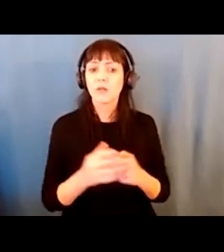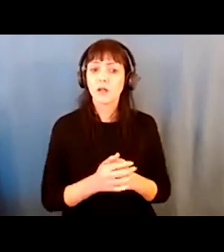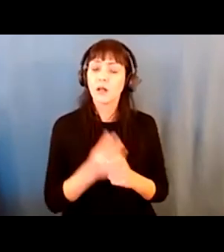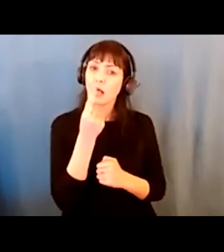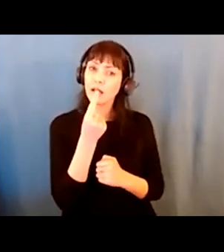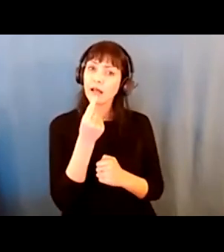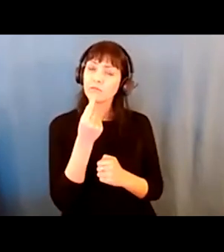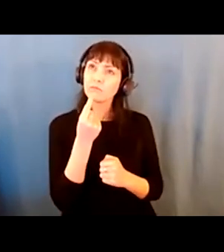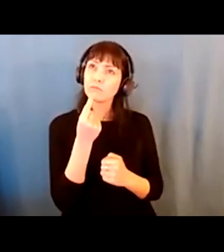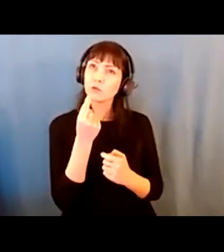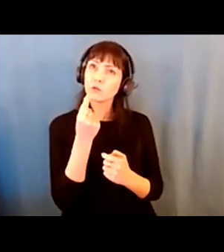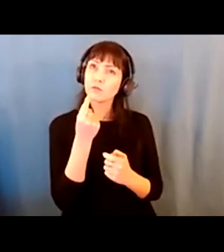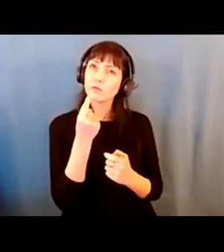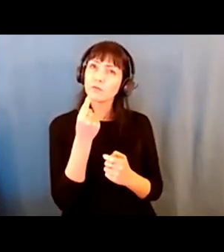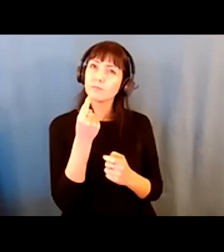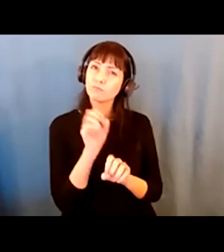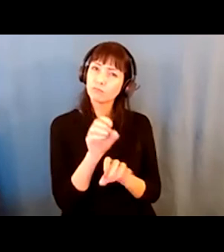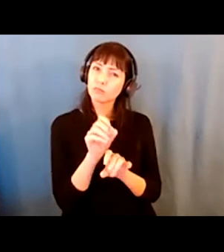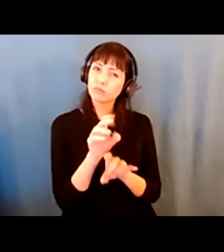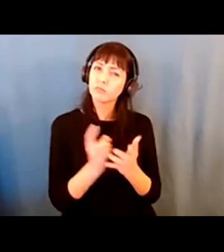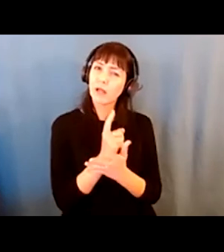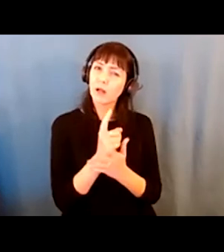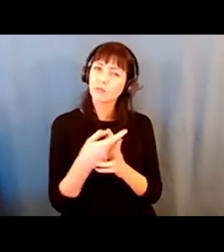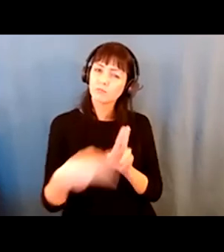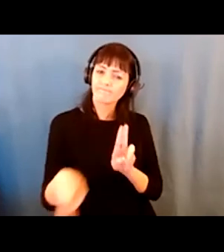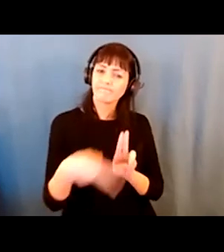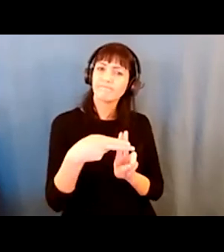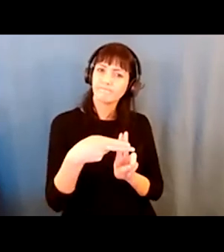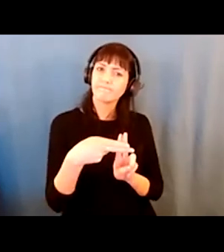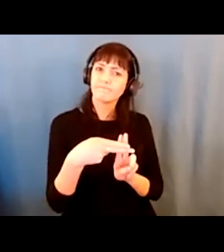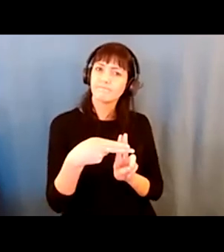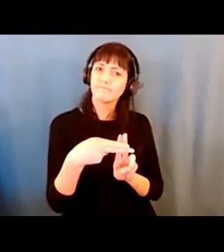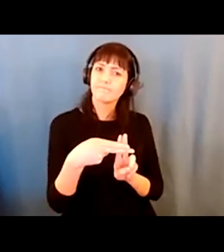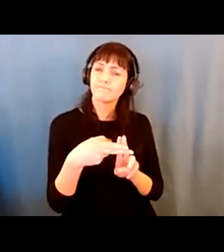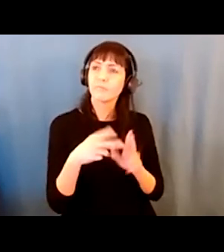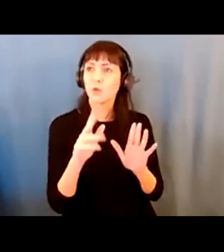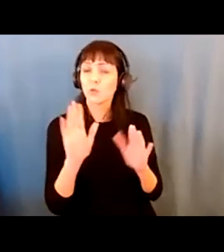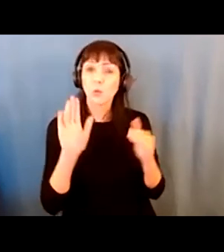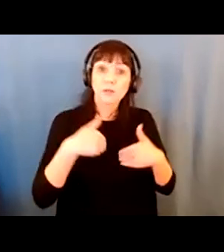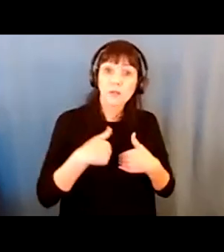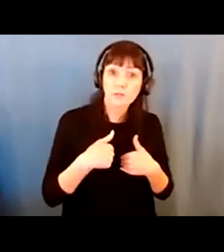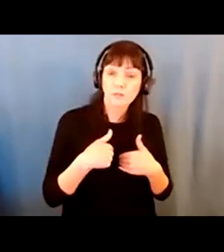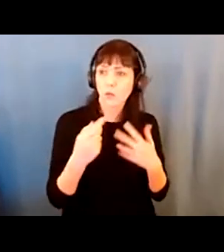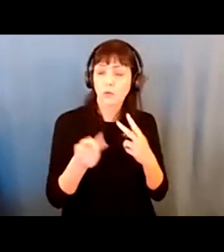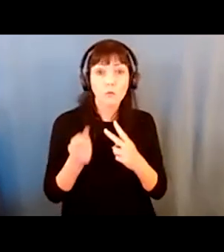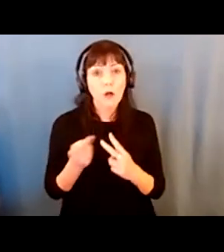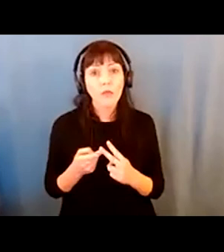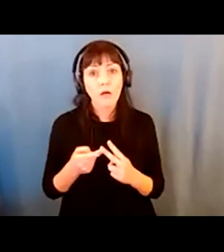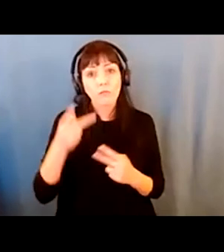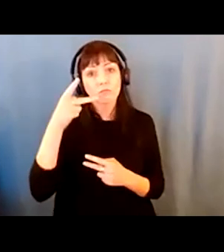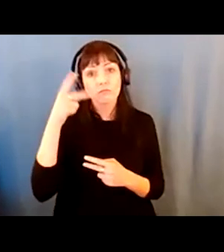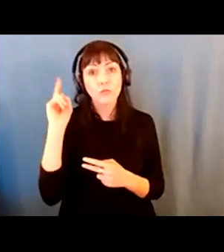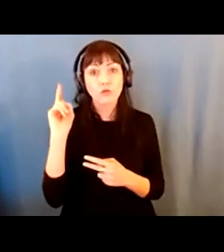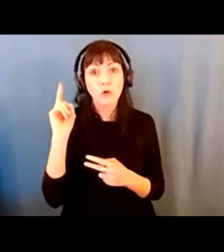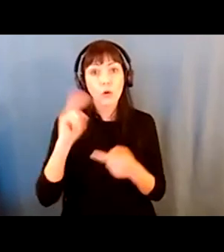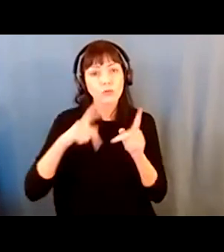stigma that exists around autism and many other neurodivergences. And, you know,